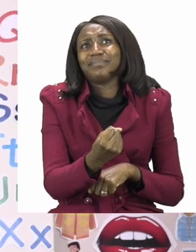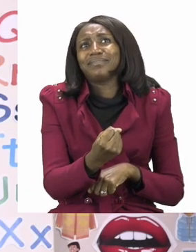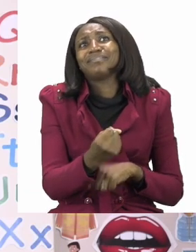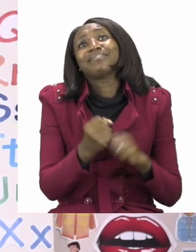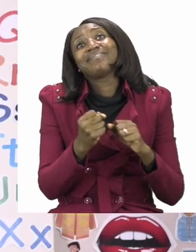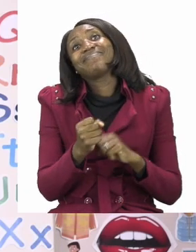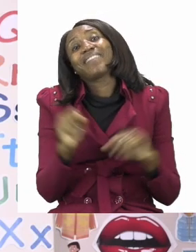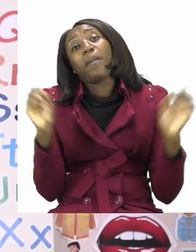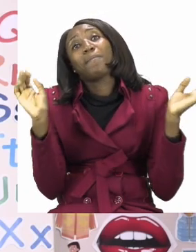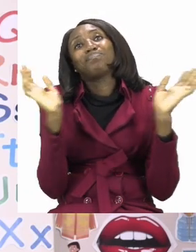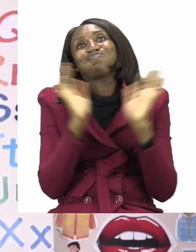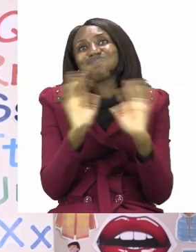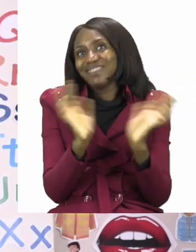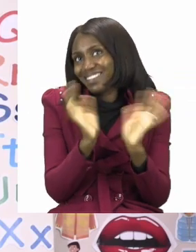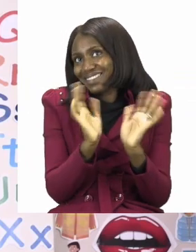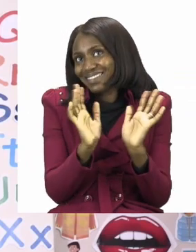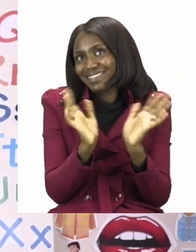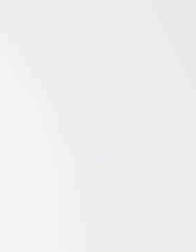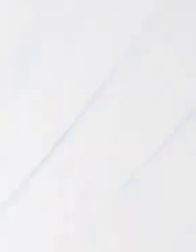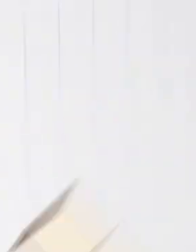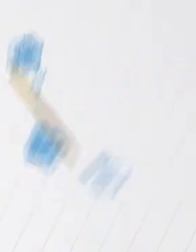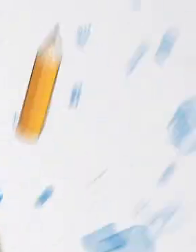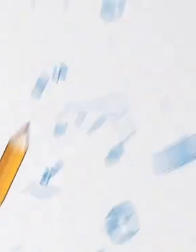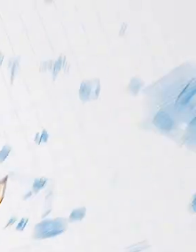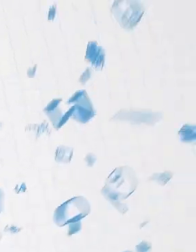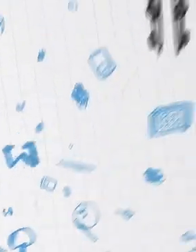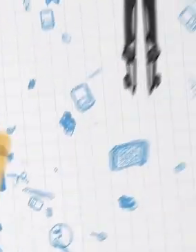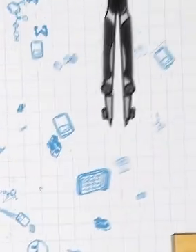and goodbye.